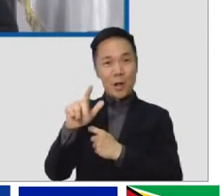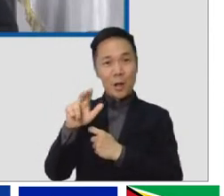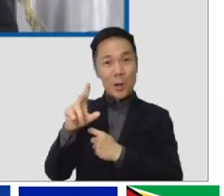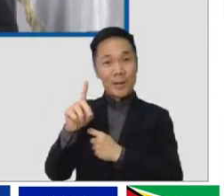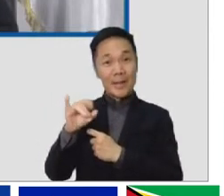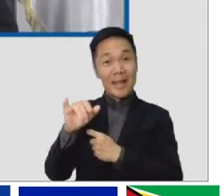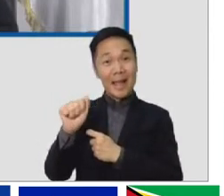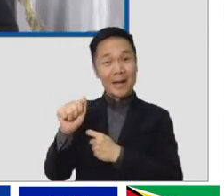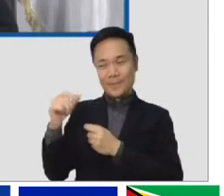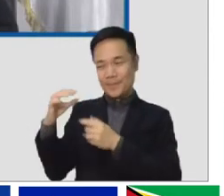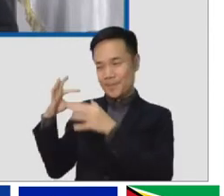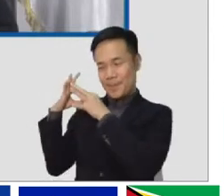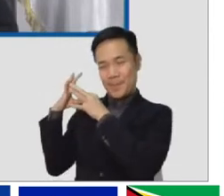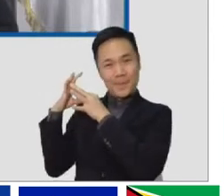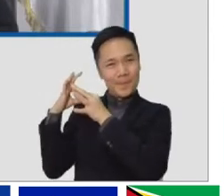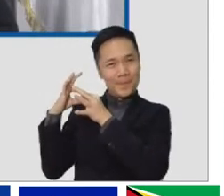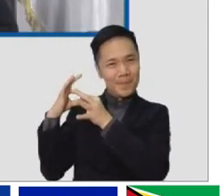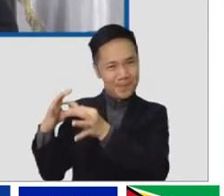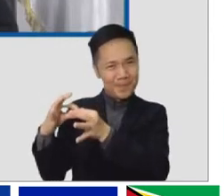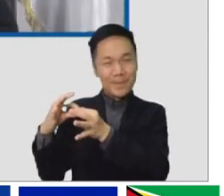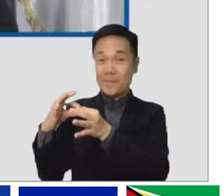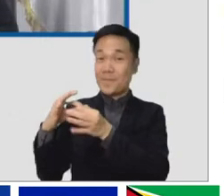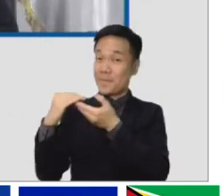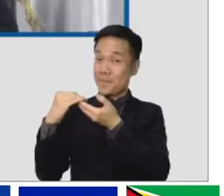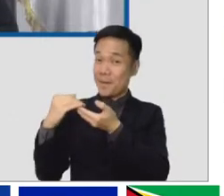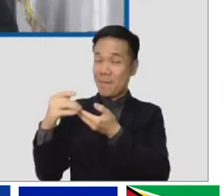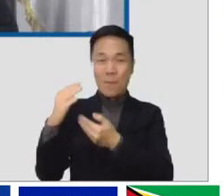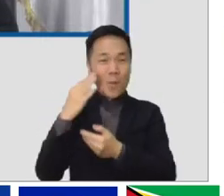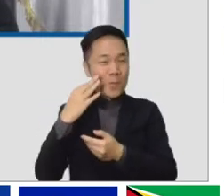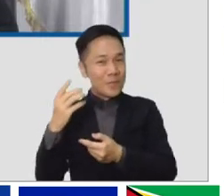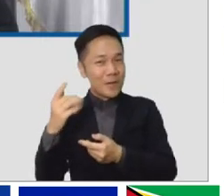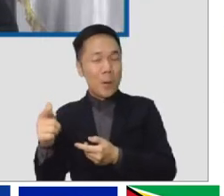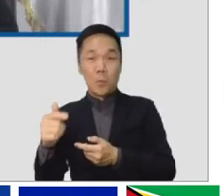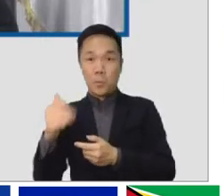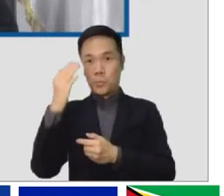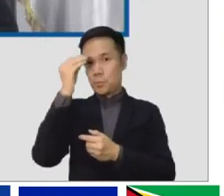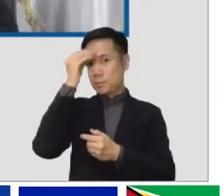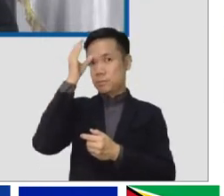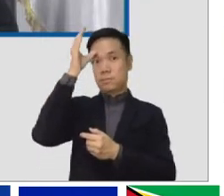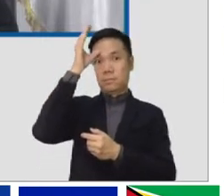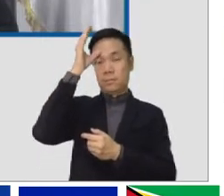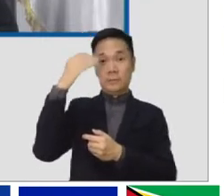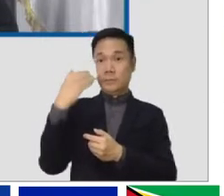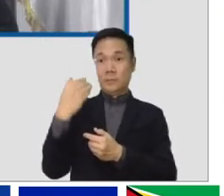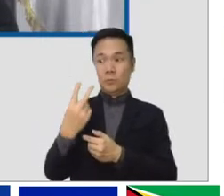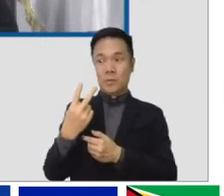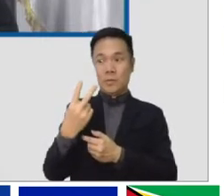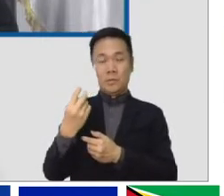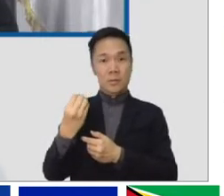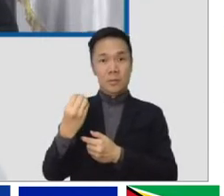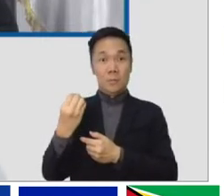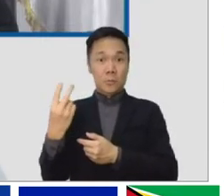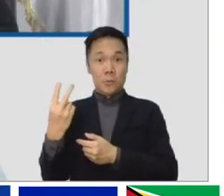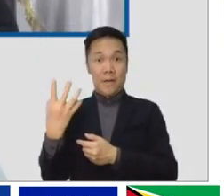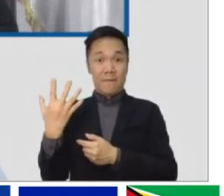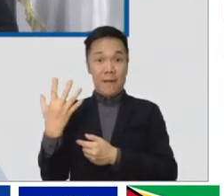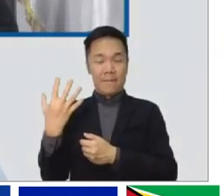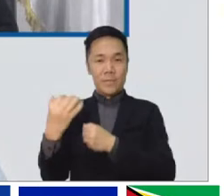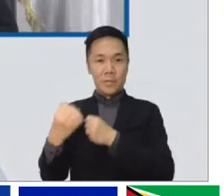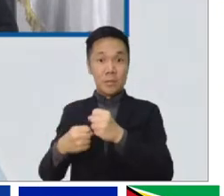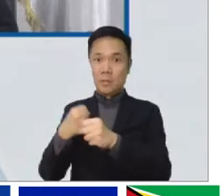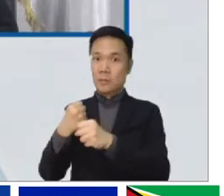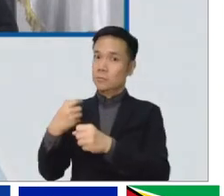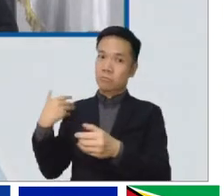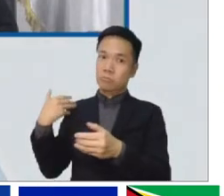extensive experience in the topic over the last 20, 25 years, very significant in the development of Central